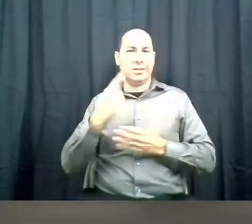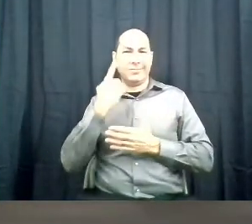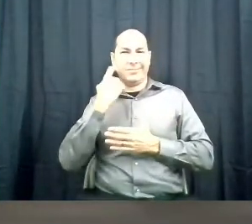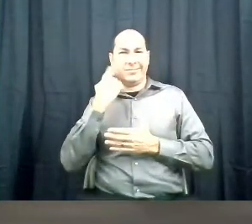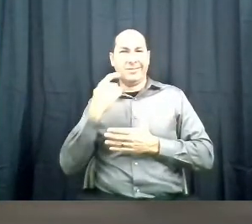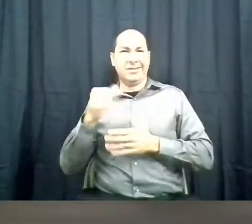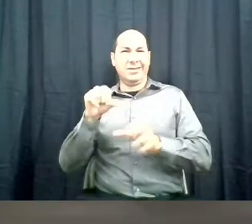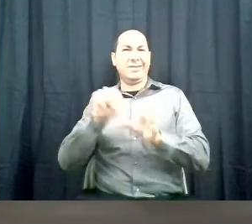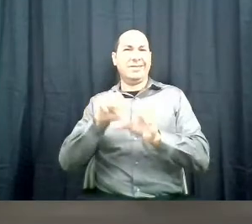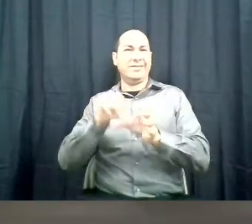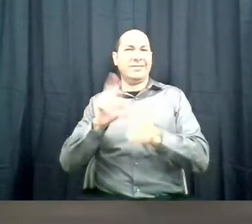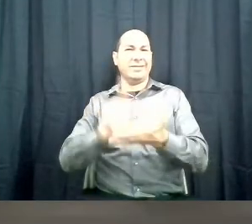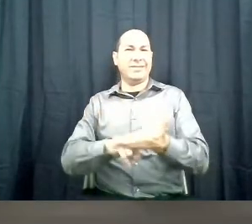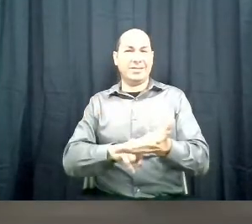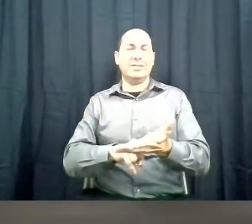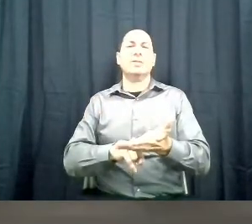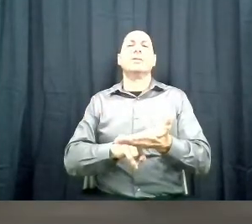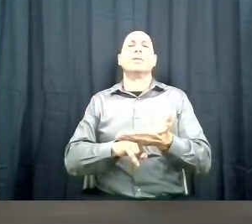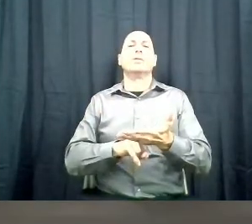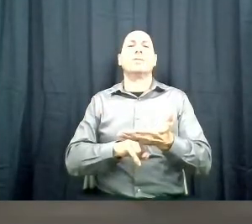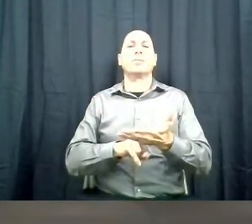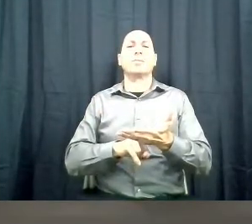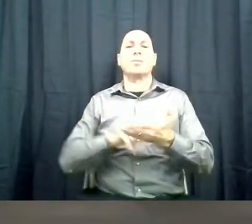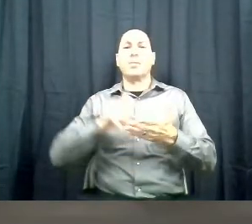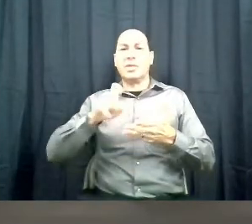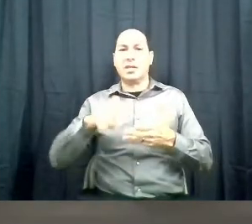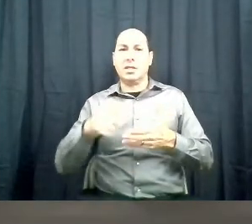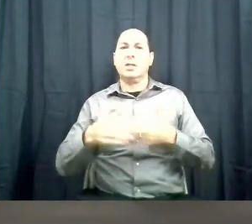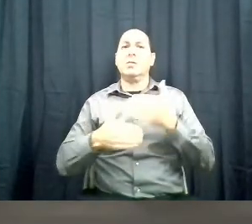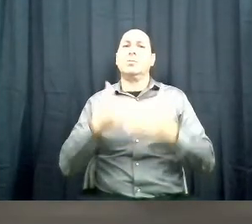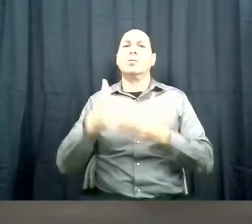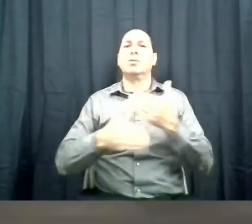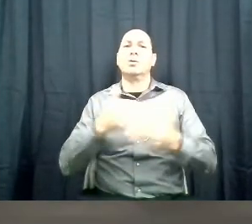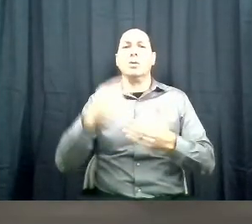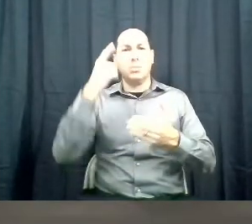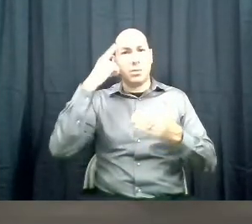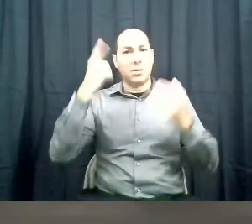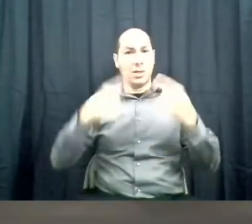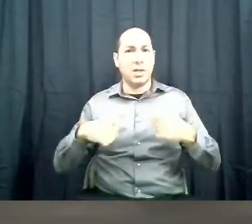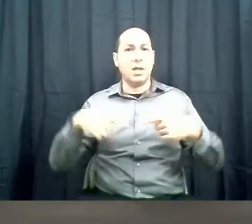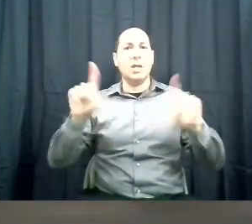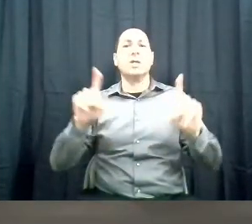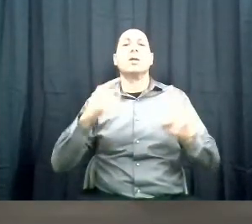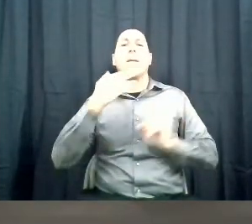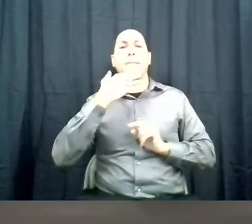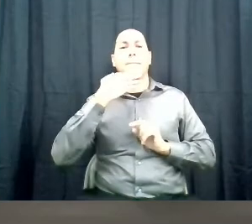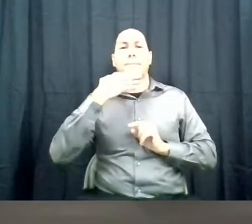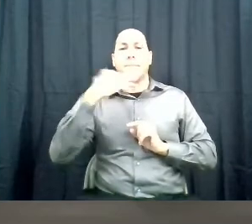they need to use competitive processes to achieve the best possible market price.